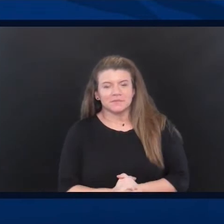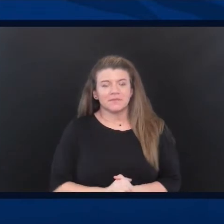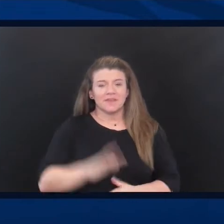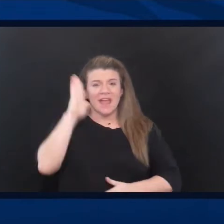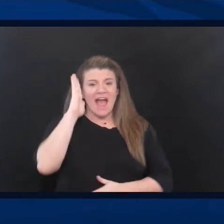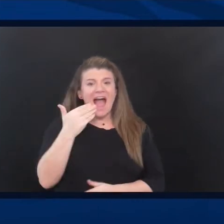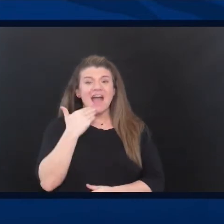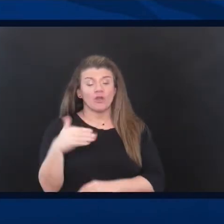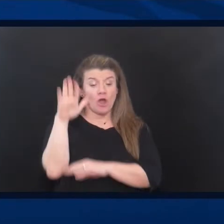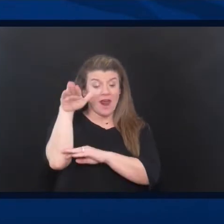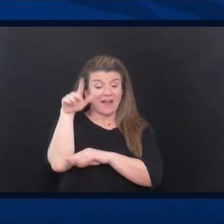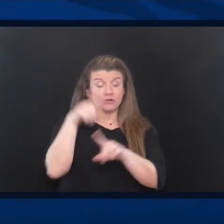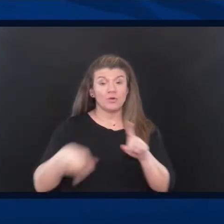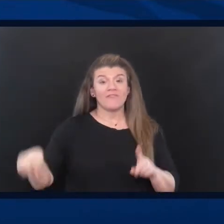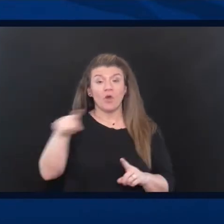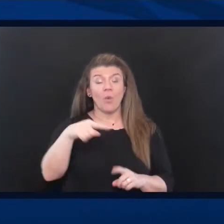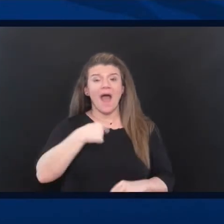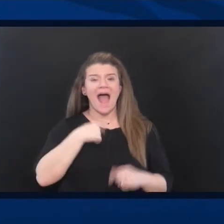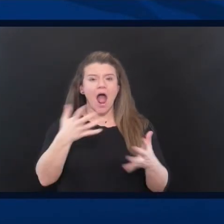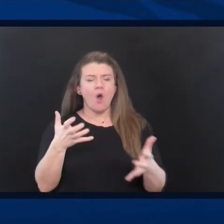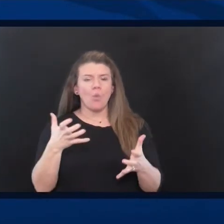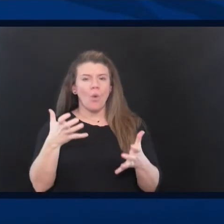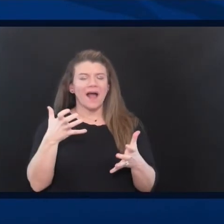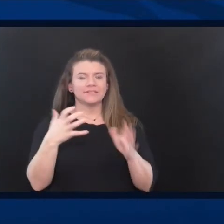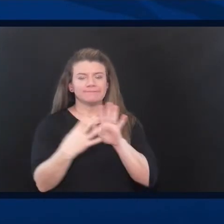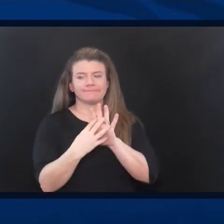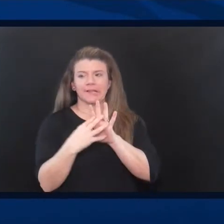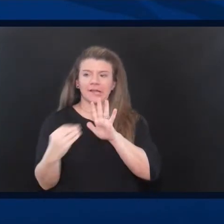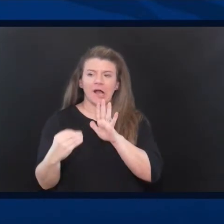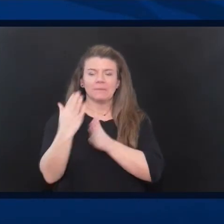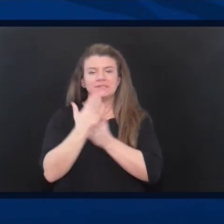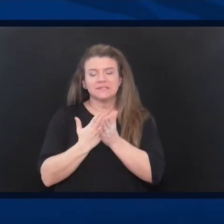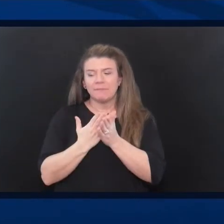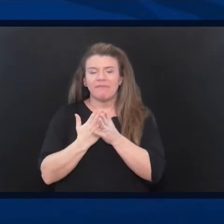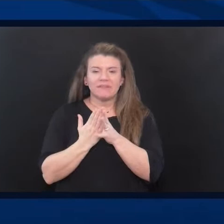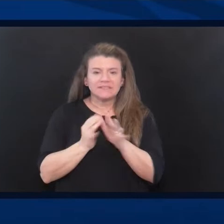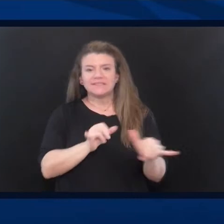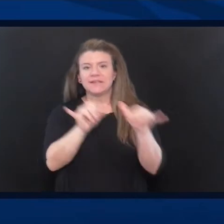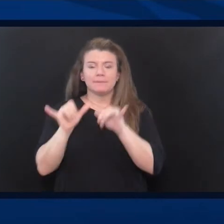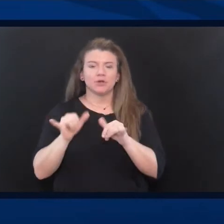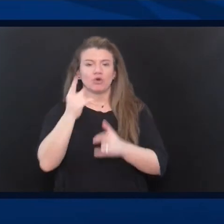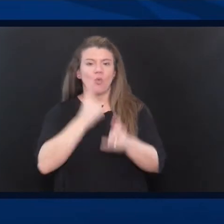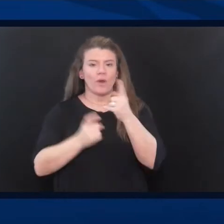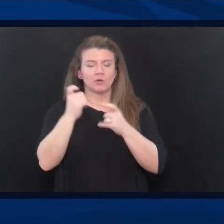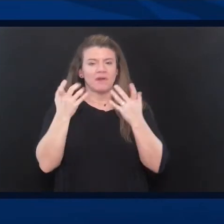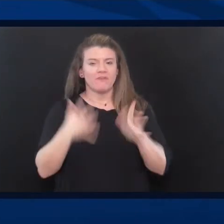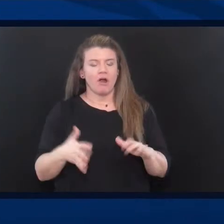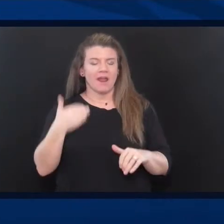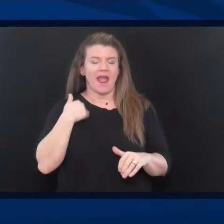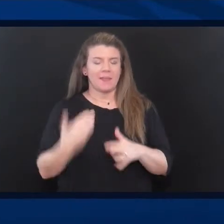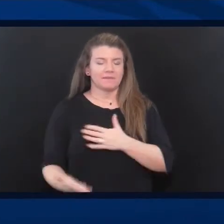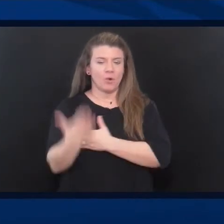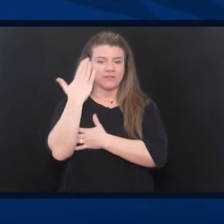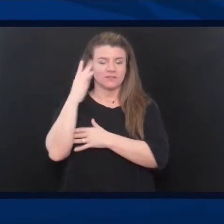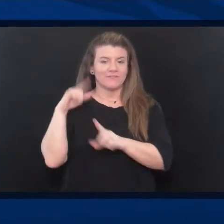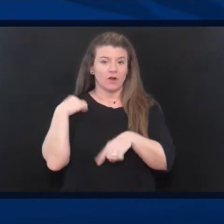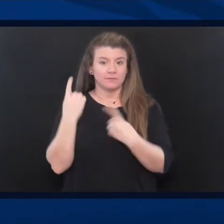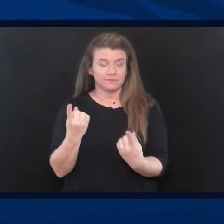Hi, good afternoon, everyone. I'd like to echo some of the similar questions that we've had this morning so far. I've talked to a